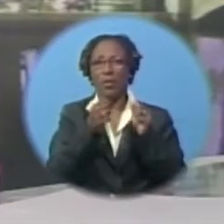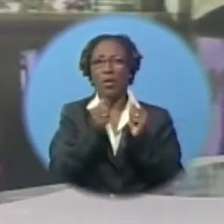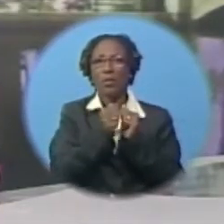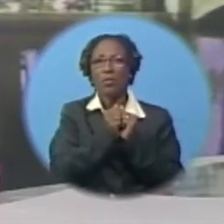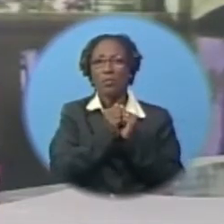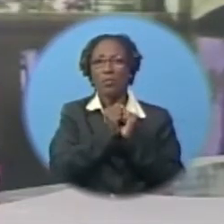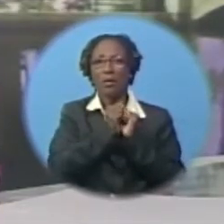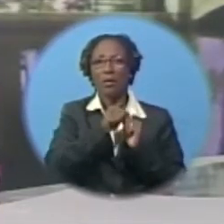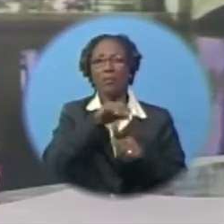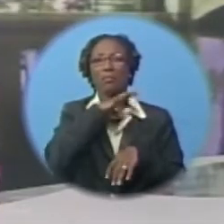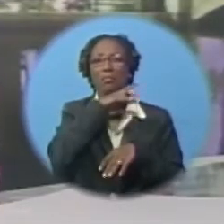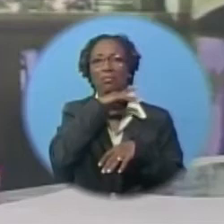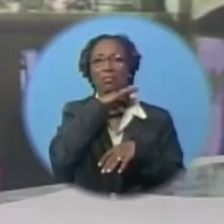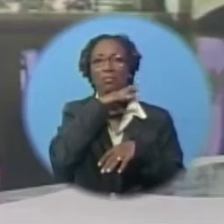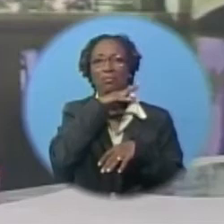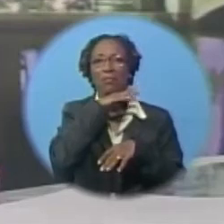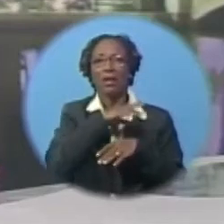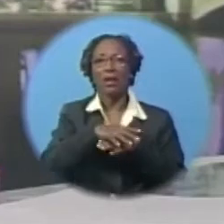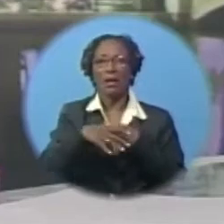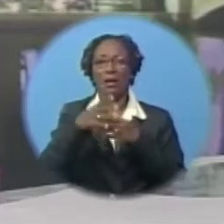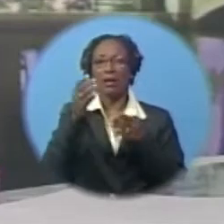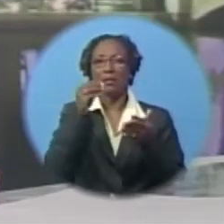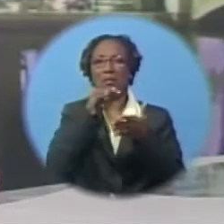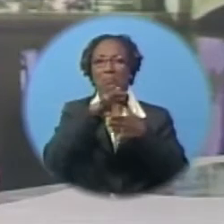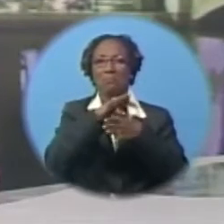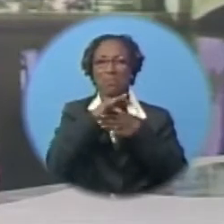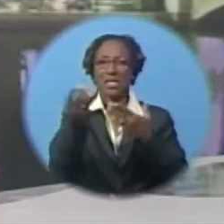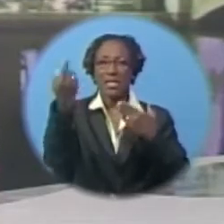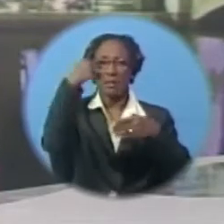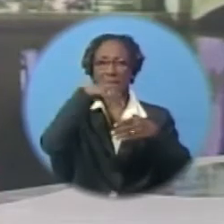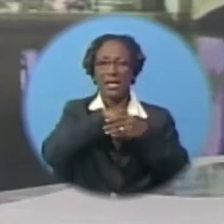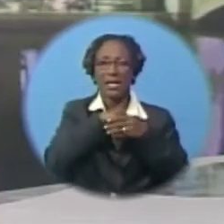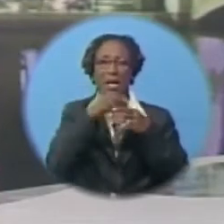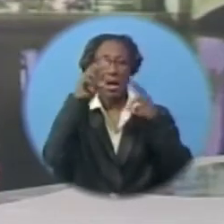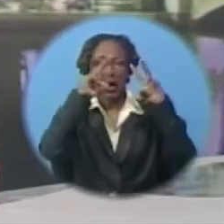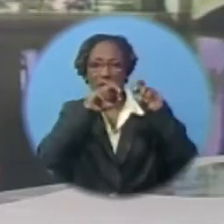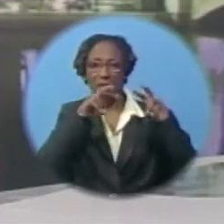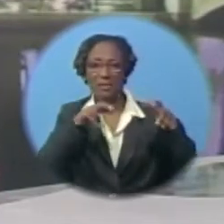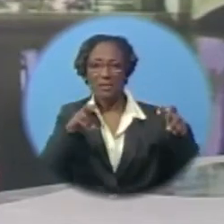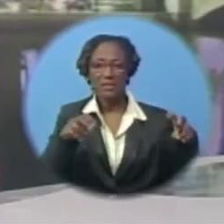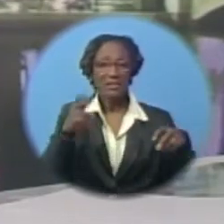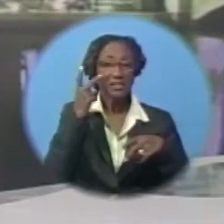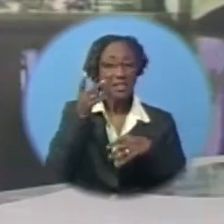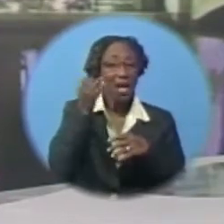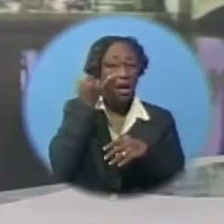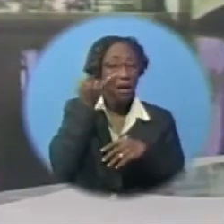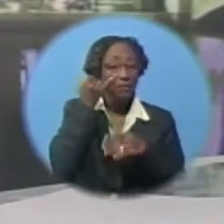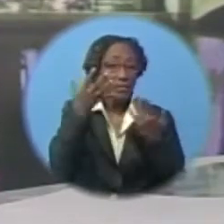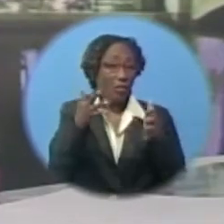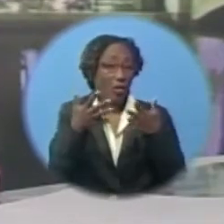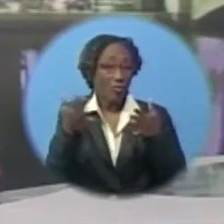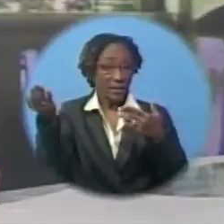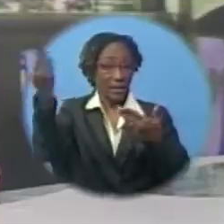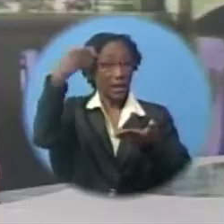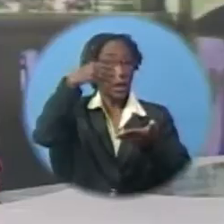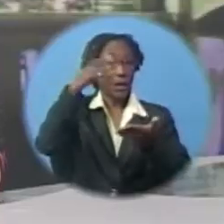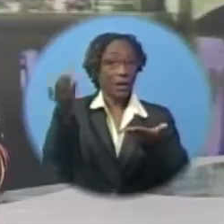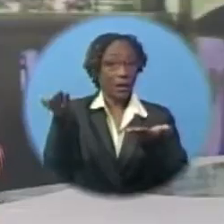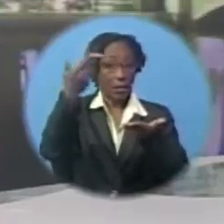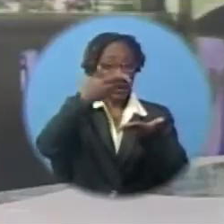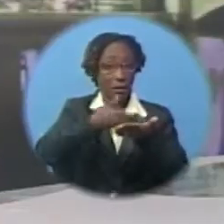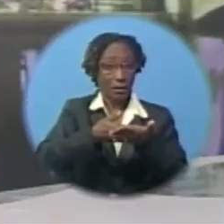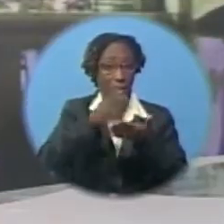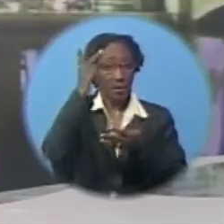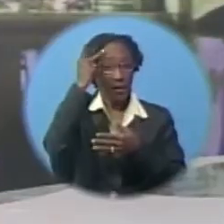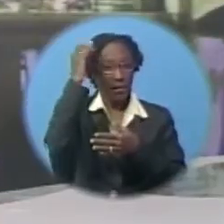already blocked any more of the product from coming in and are now checking to see if some of it has already slipped through. Our Kent Gerson has